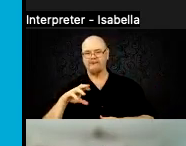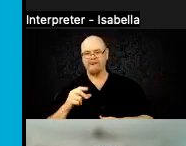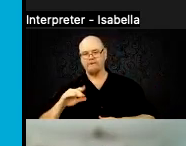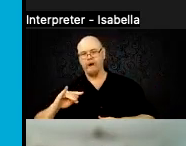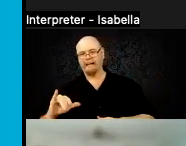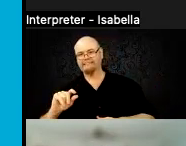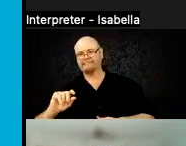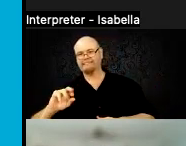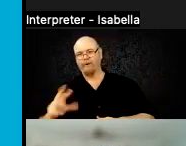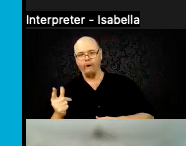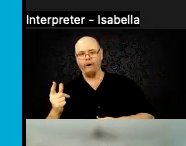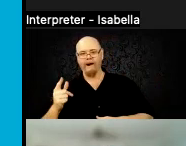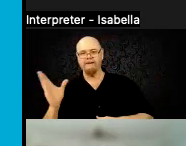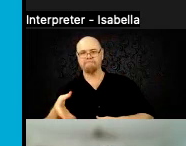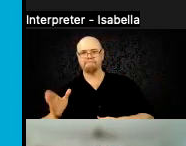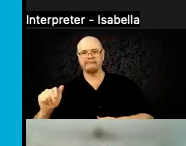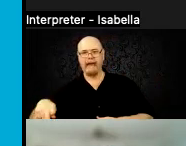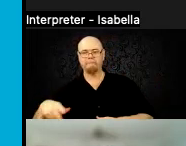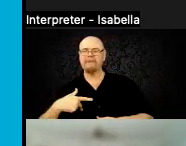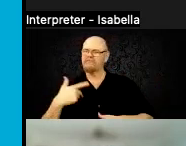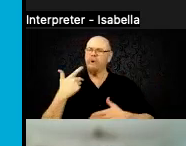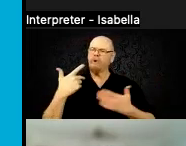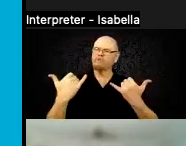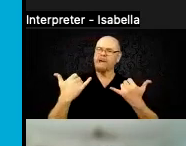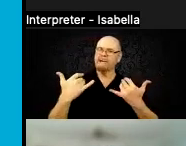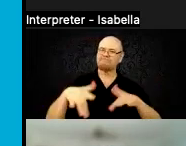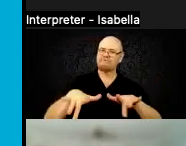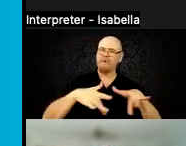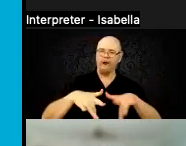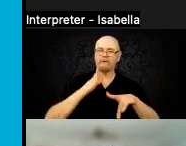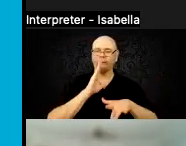as well as all the materials from today's presentation, is